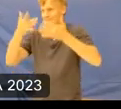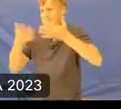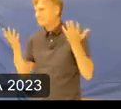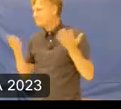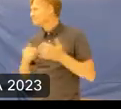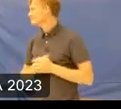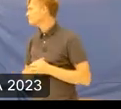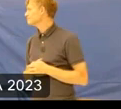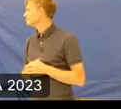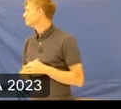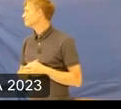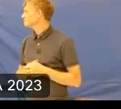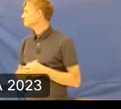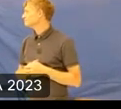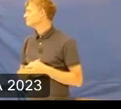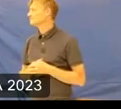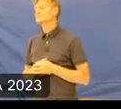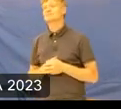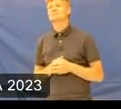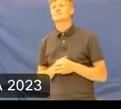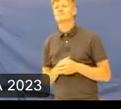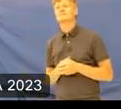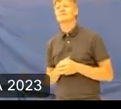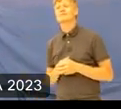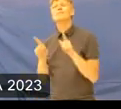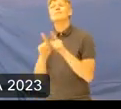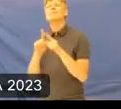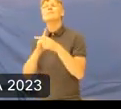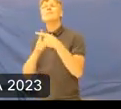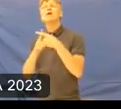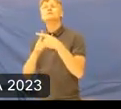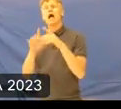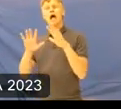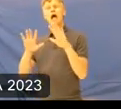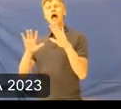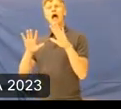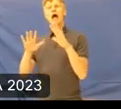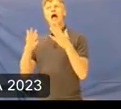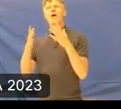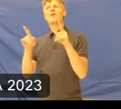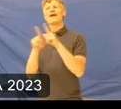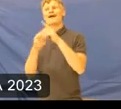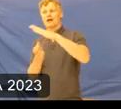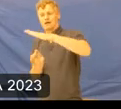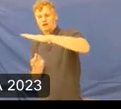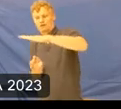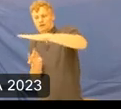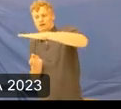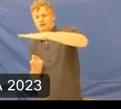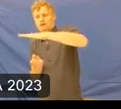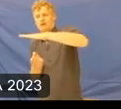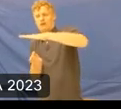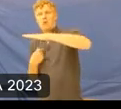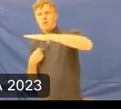They're also very interesting questions about what triggers these inferences. So teasers, for example, often come with a very